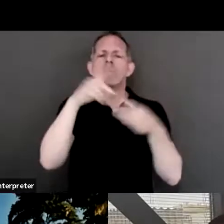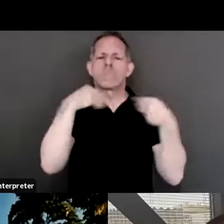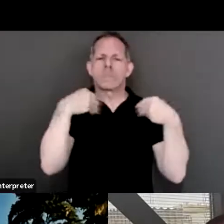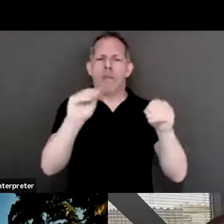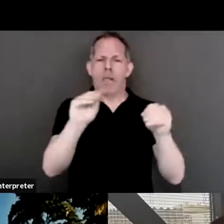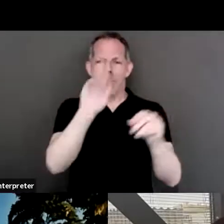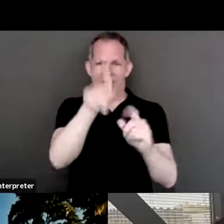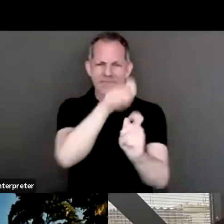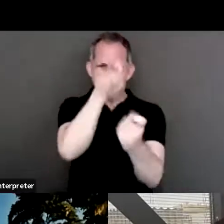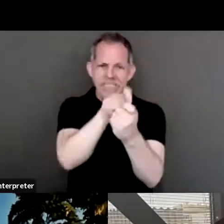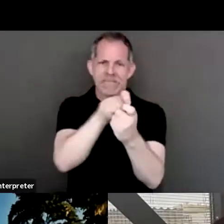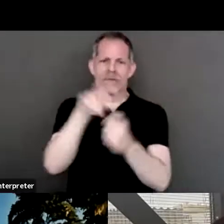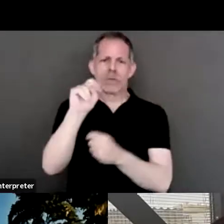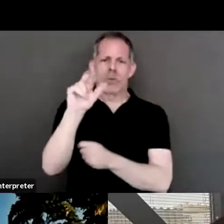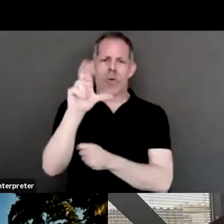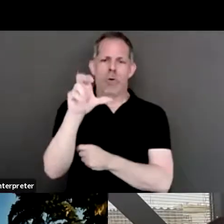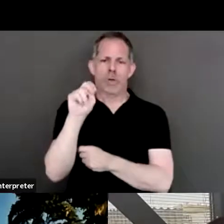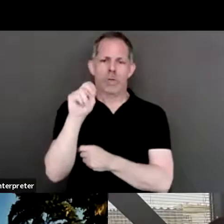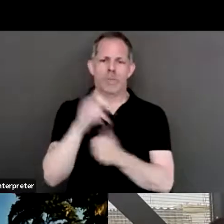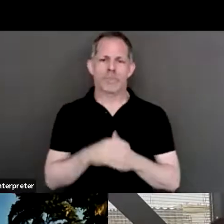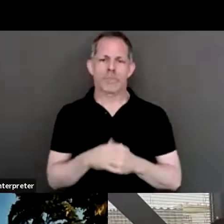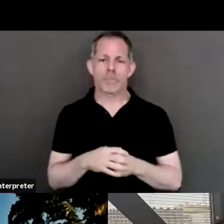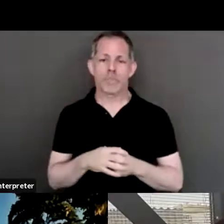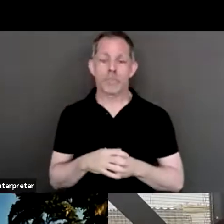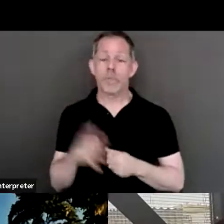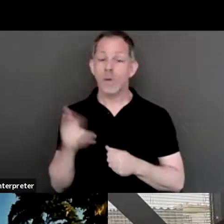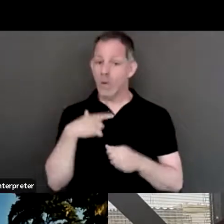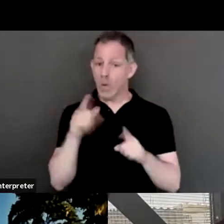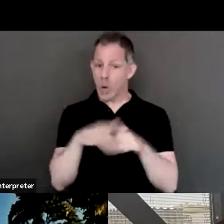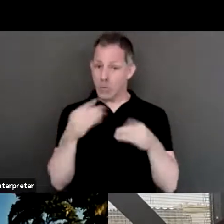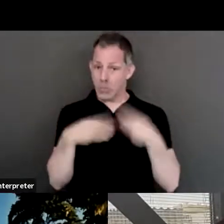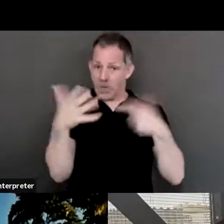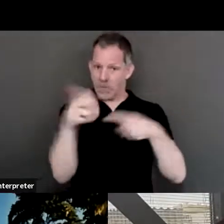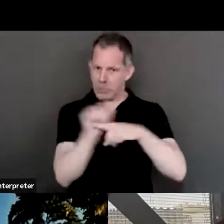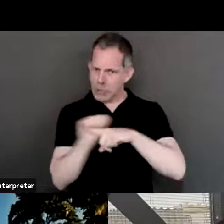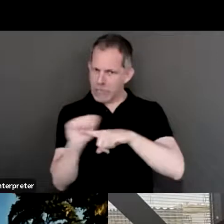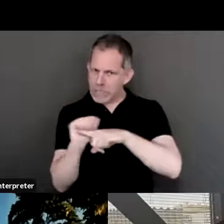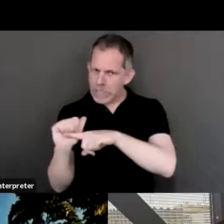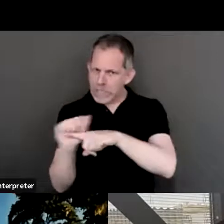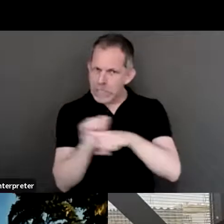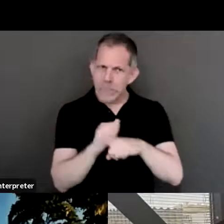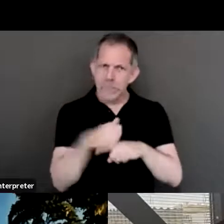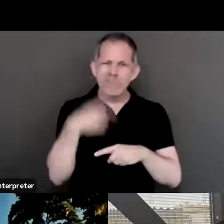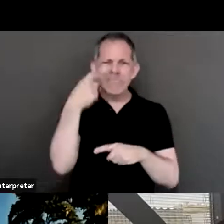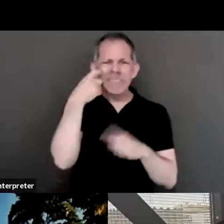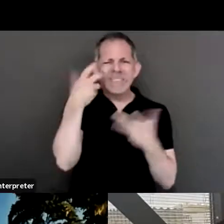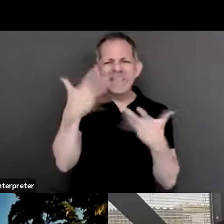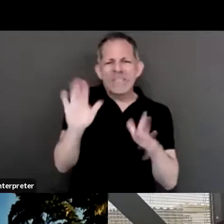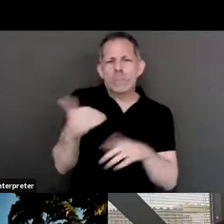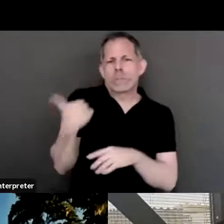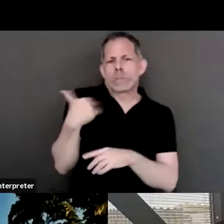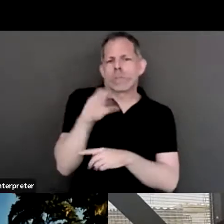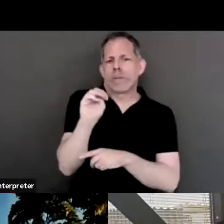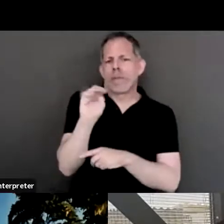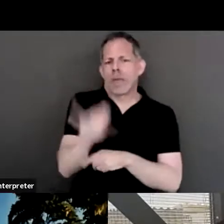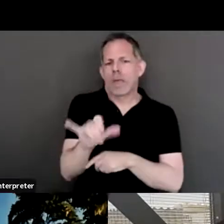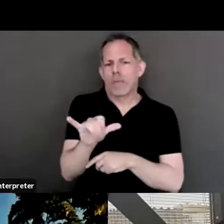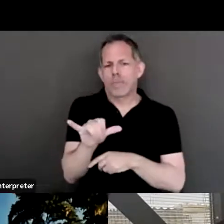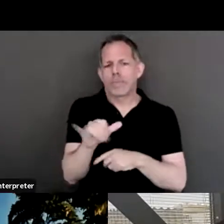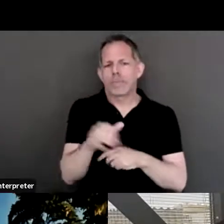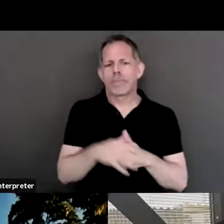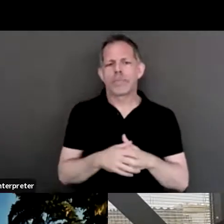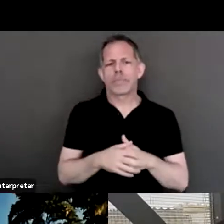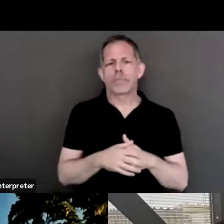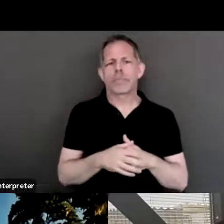another training. We did one in May in East County where we did a hybrid Narcan training for